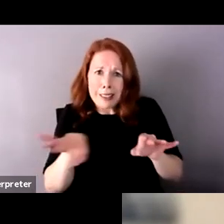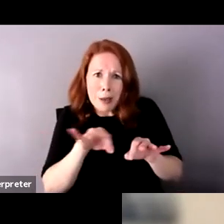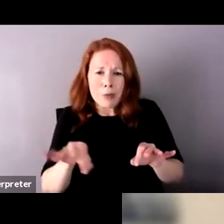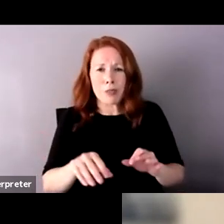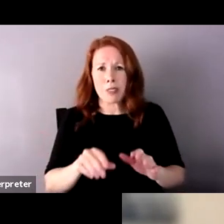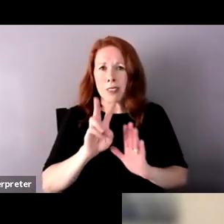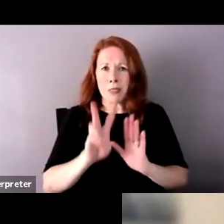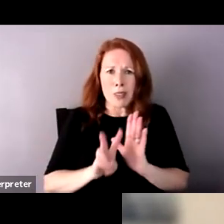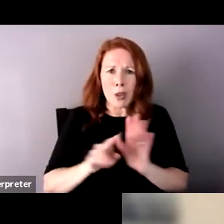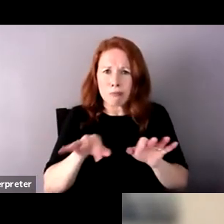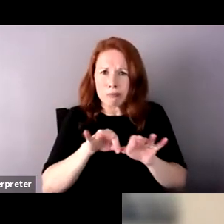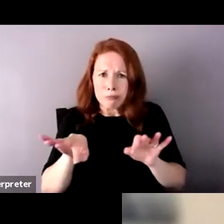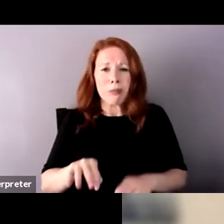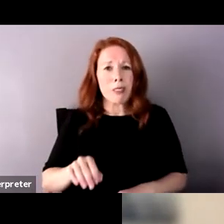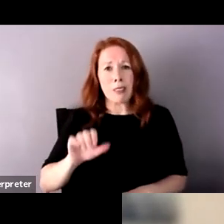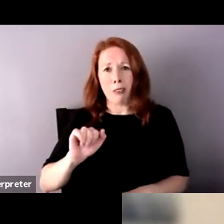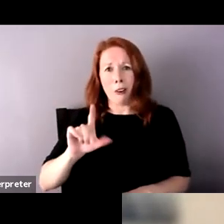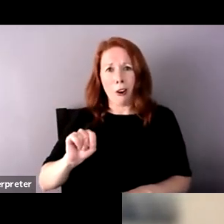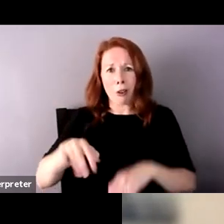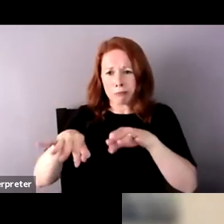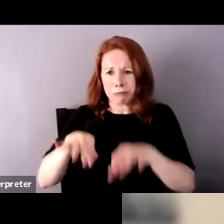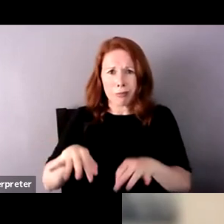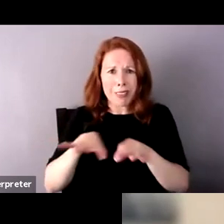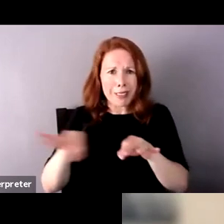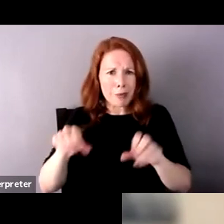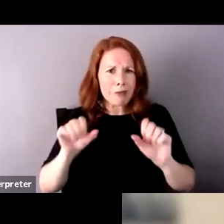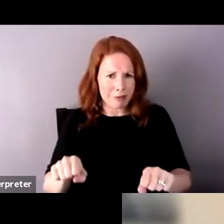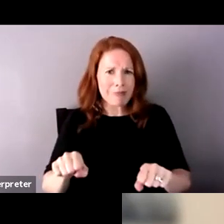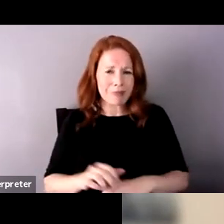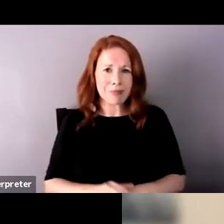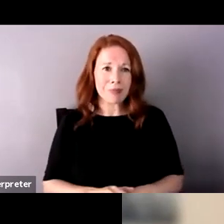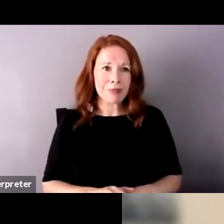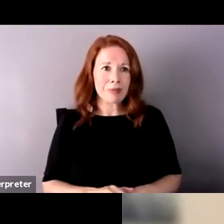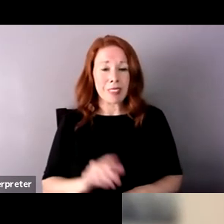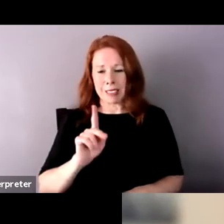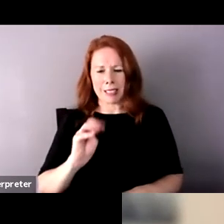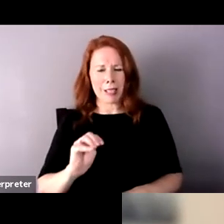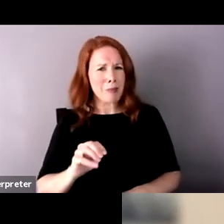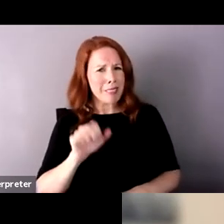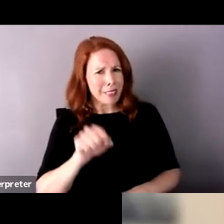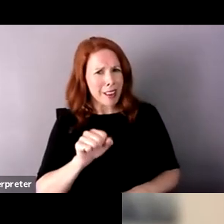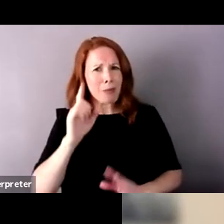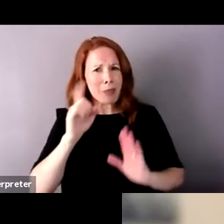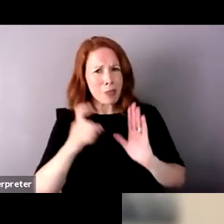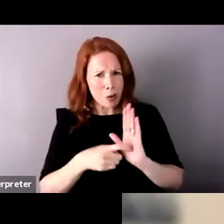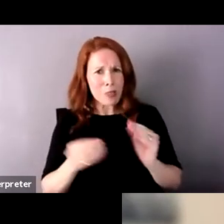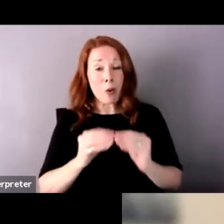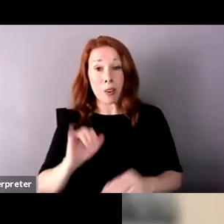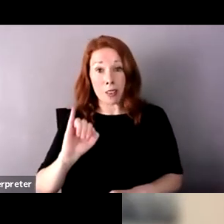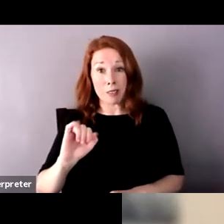your social media just that little bit more accessible. That's something I've been noticing more on